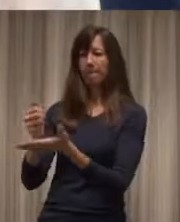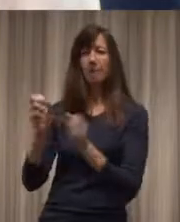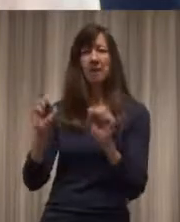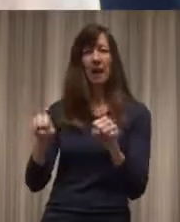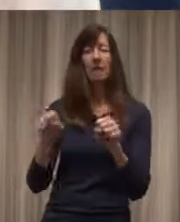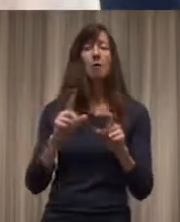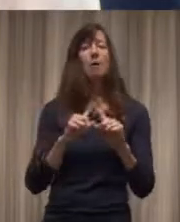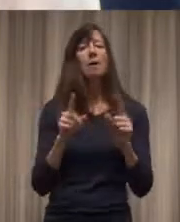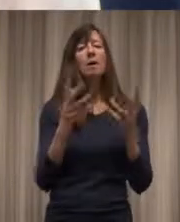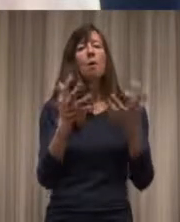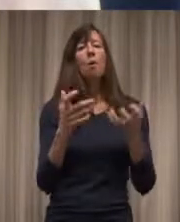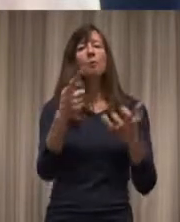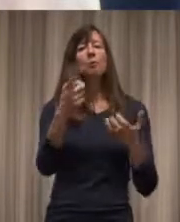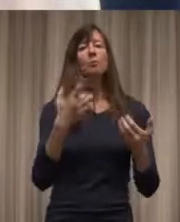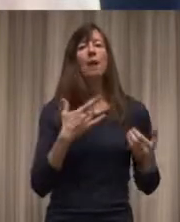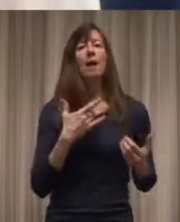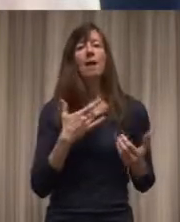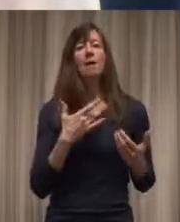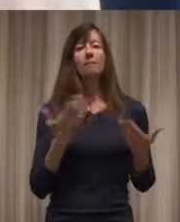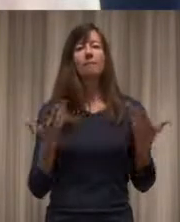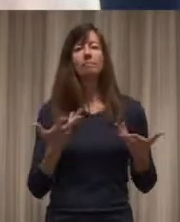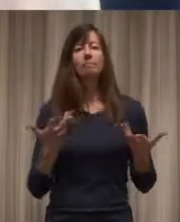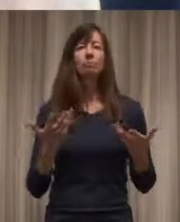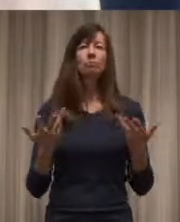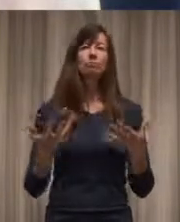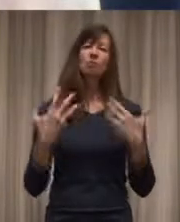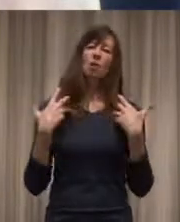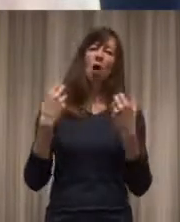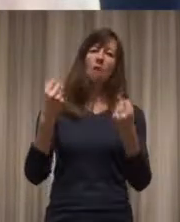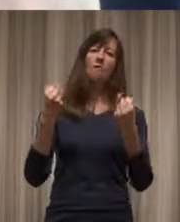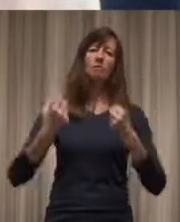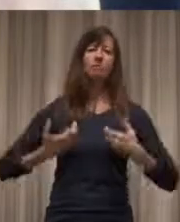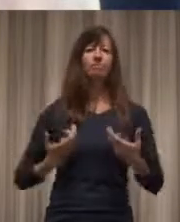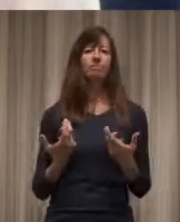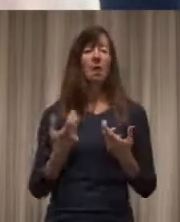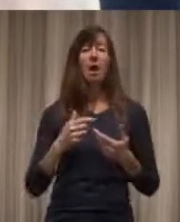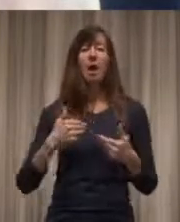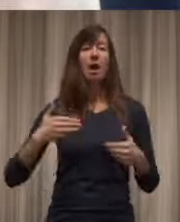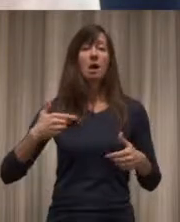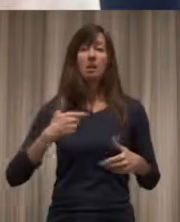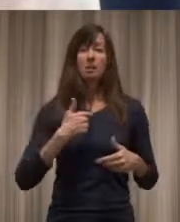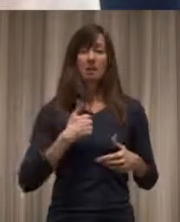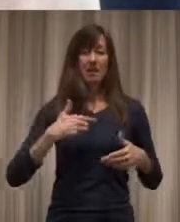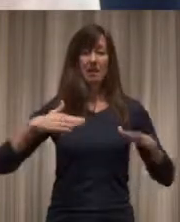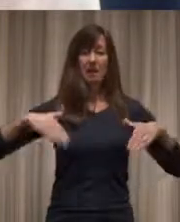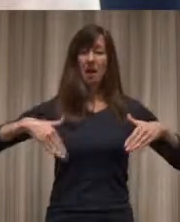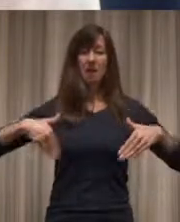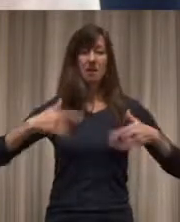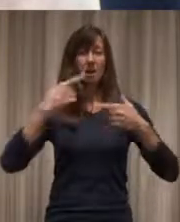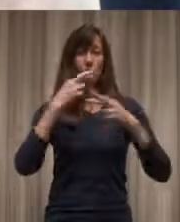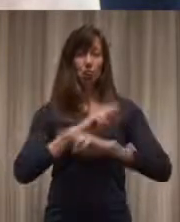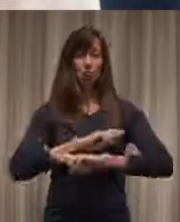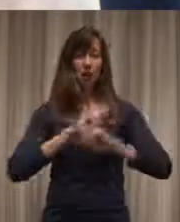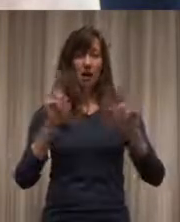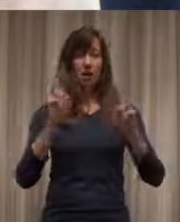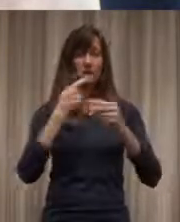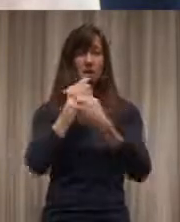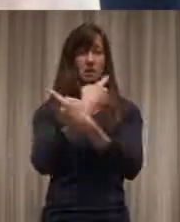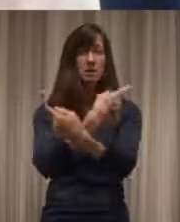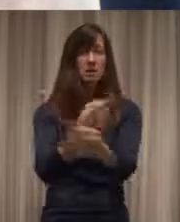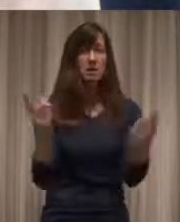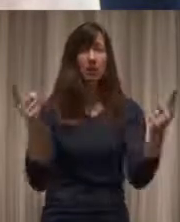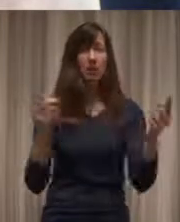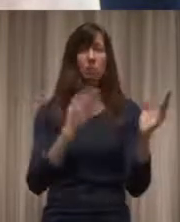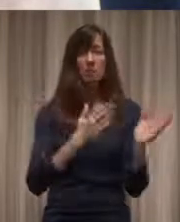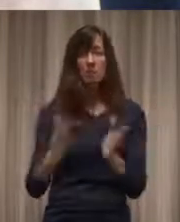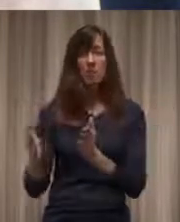and in confidence in is that I was not ready to announce this plan until we really had gone through iteration